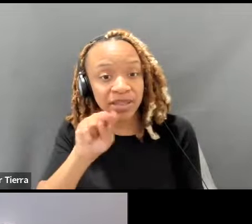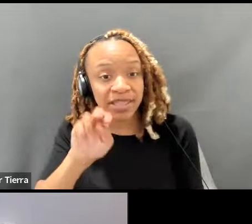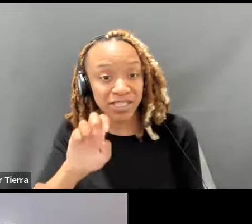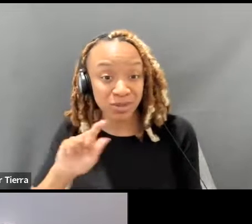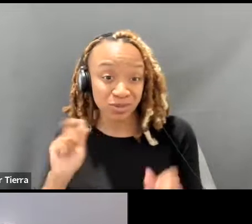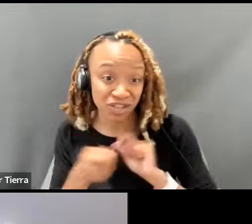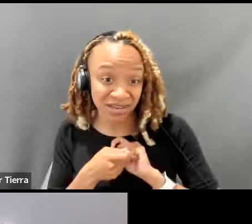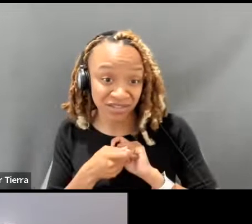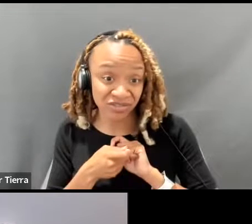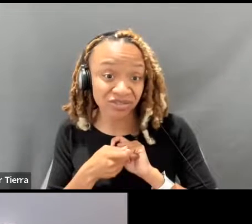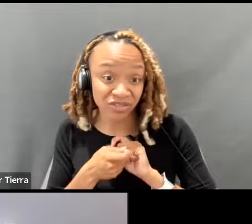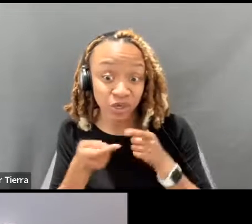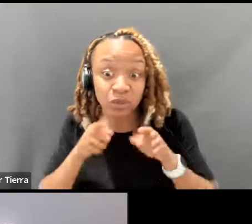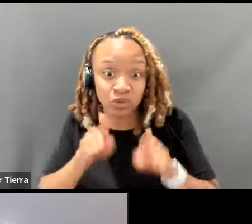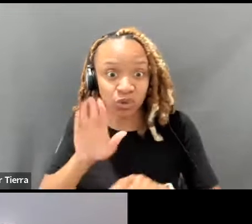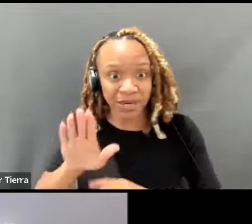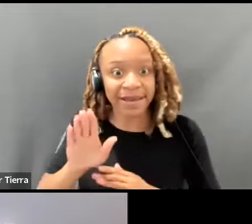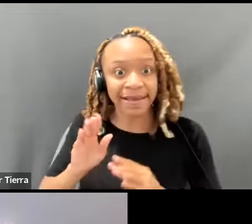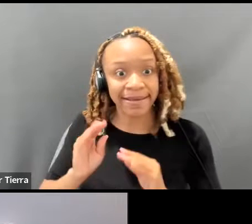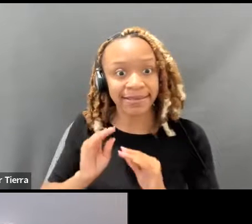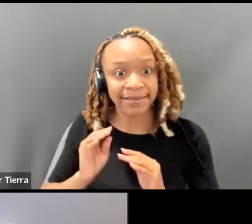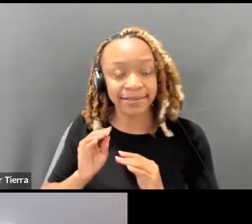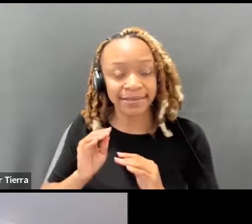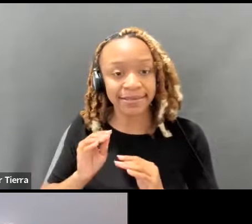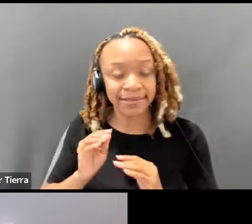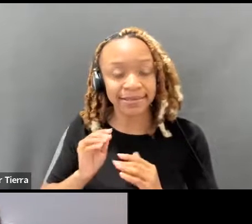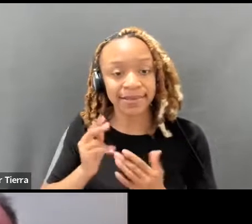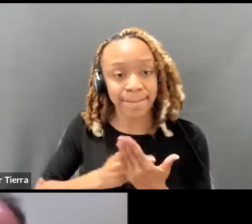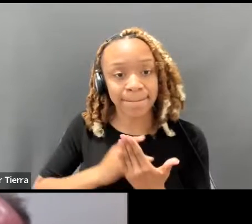that project. So this developer owned both